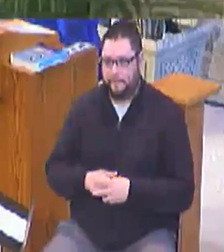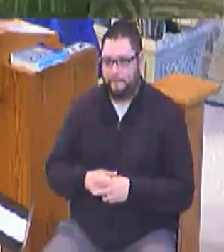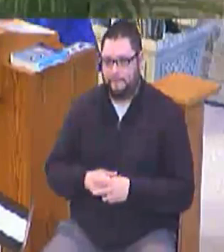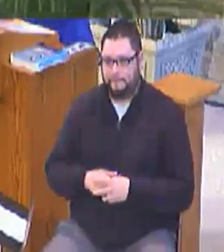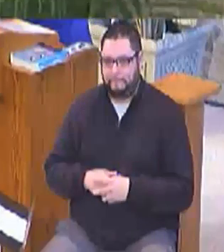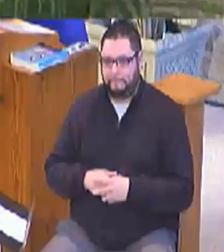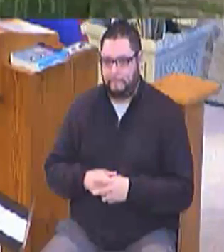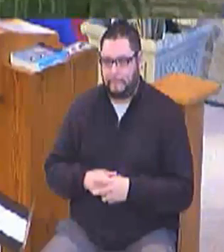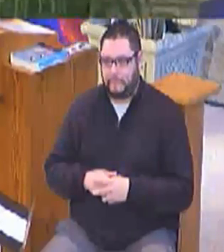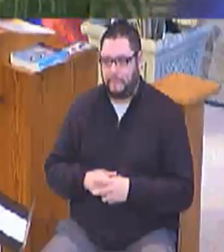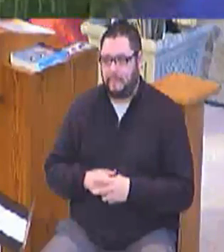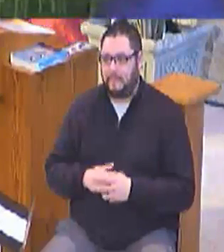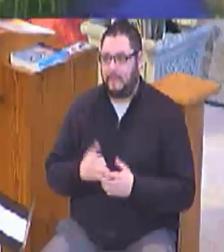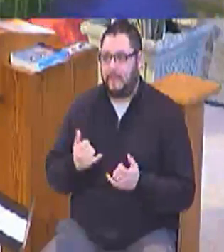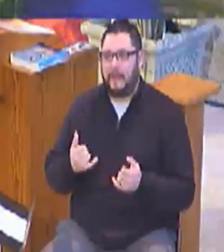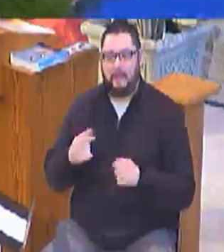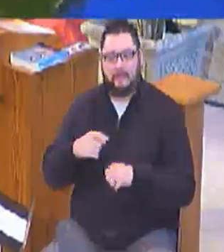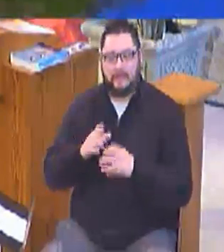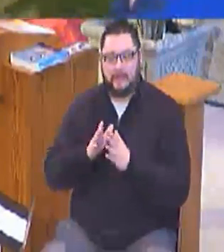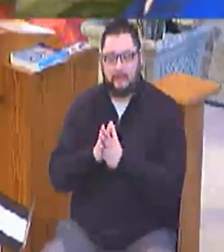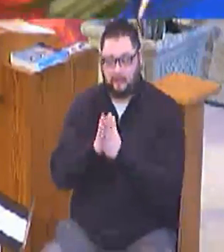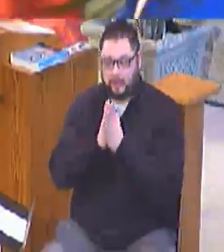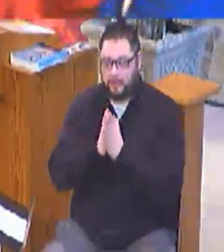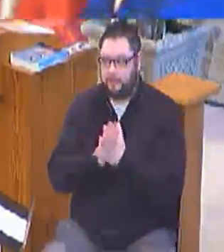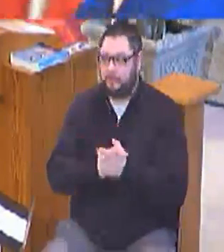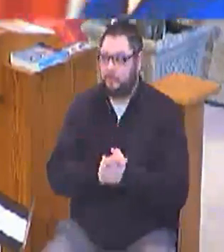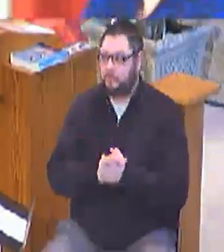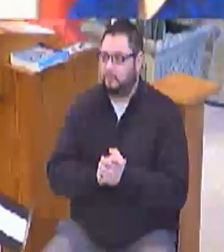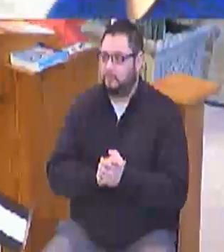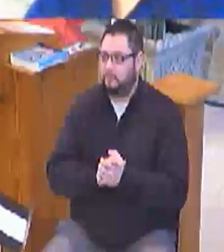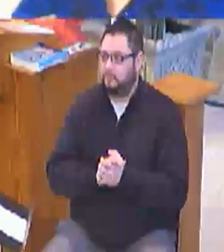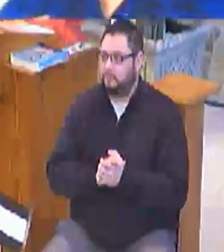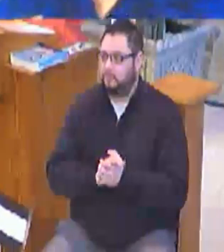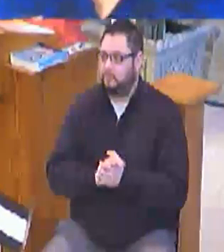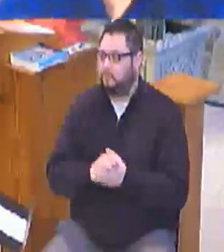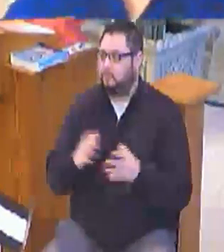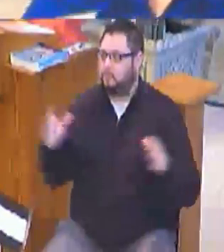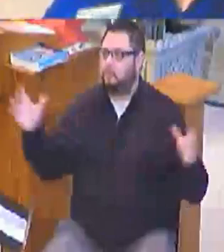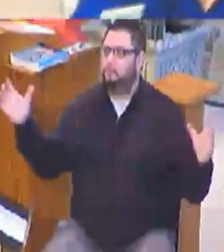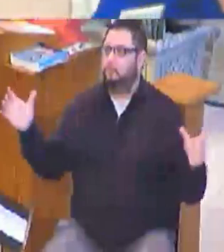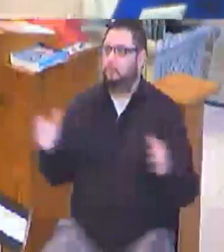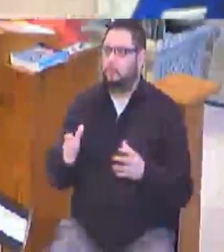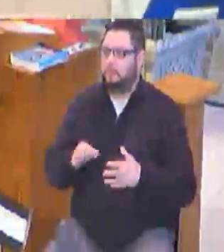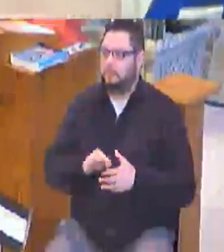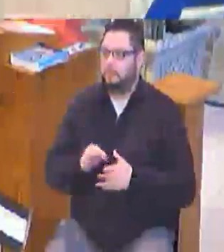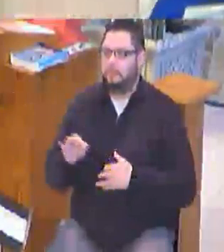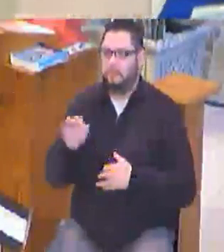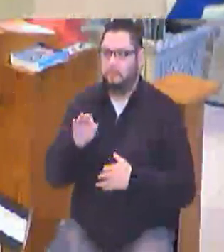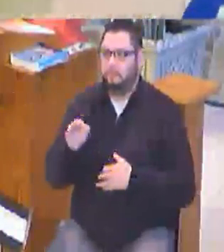And now let's give ourselves that gift of prayer as we join together in spiritual communion.